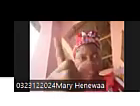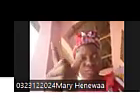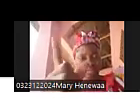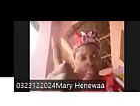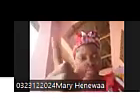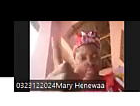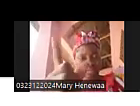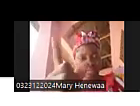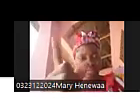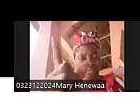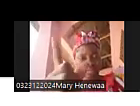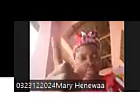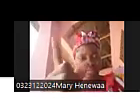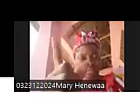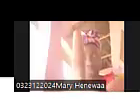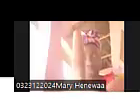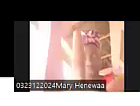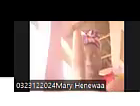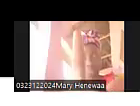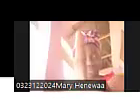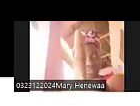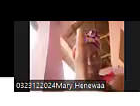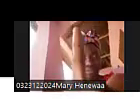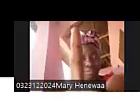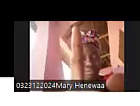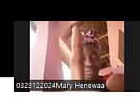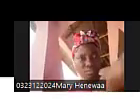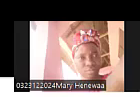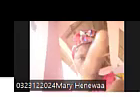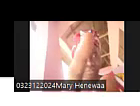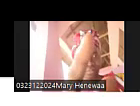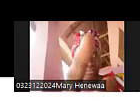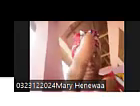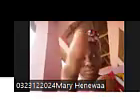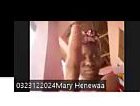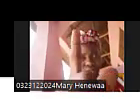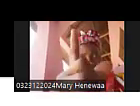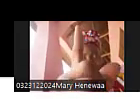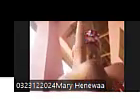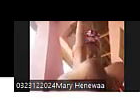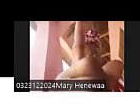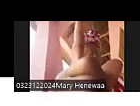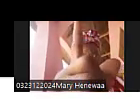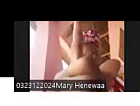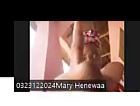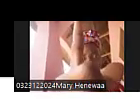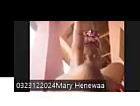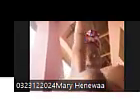Sadia Musa, you will spell the first letter to us. You are spelling like. So let's go.